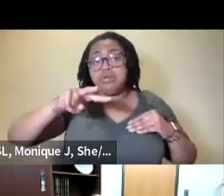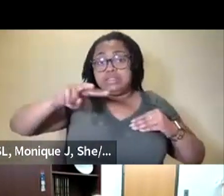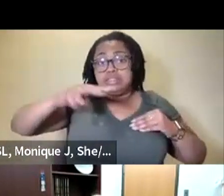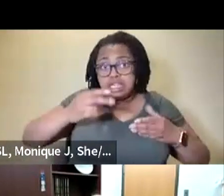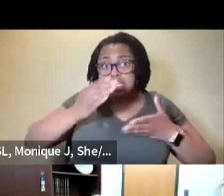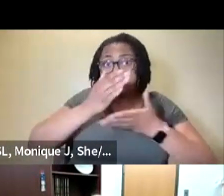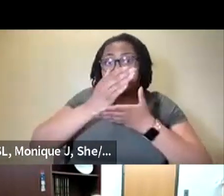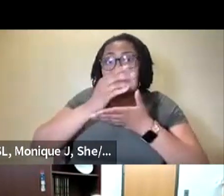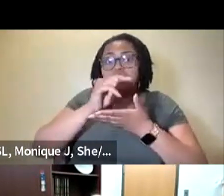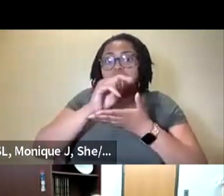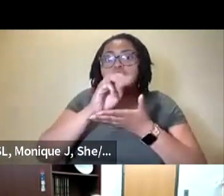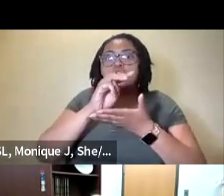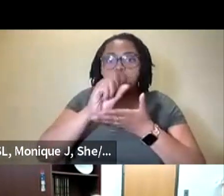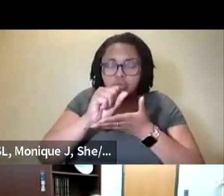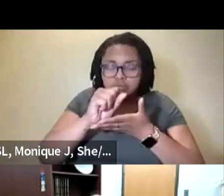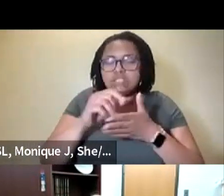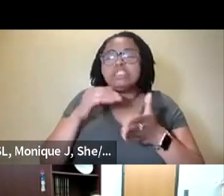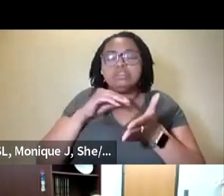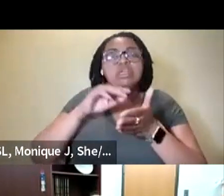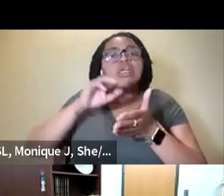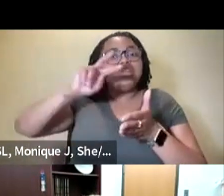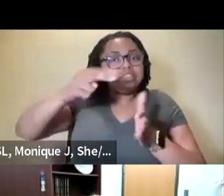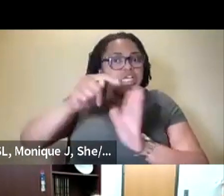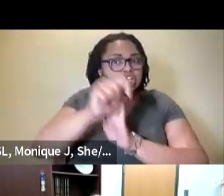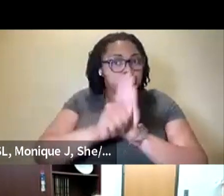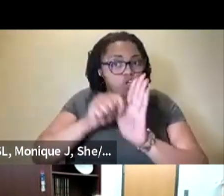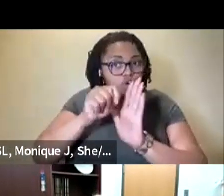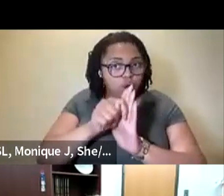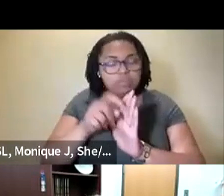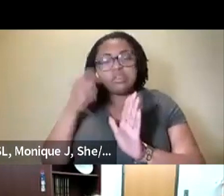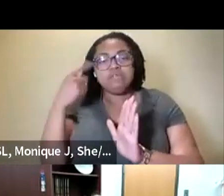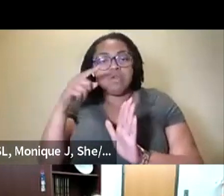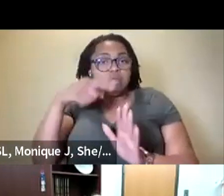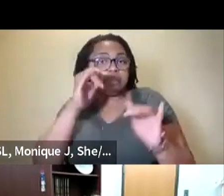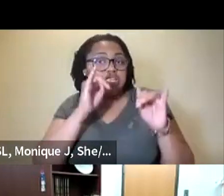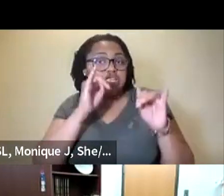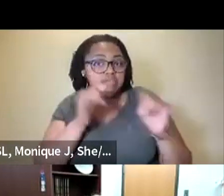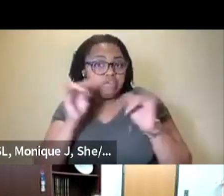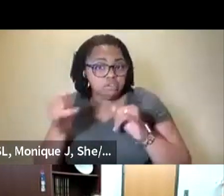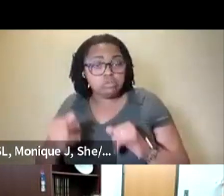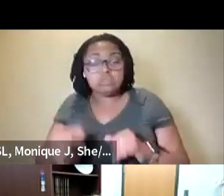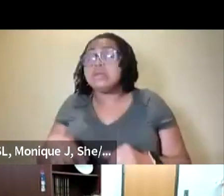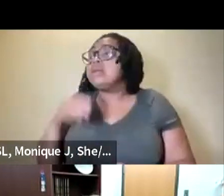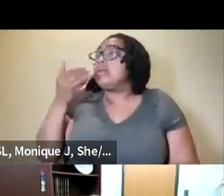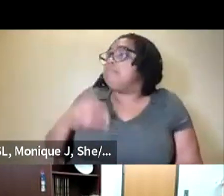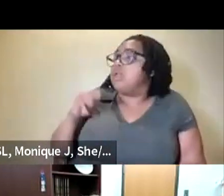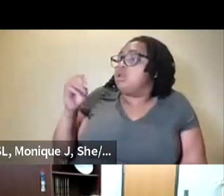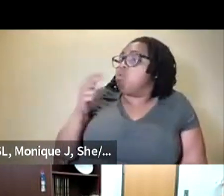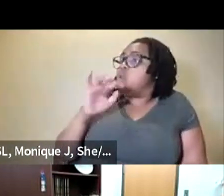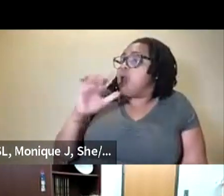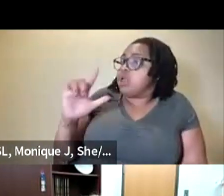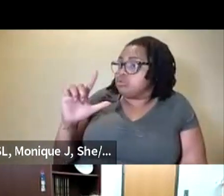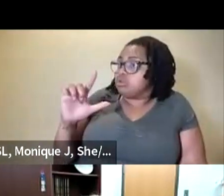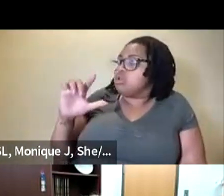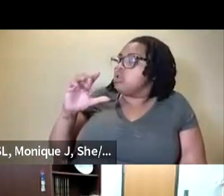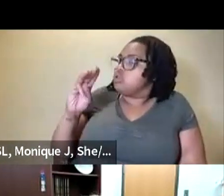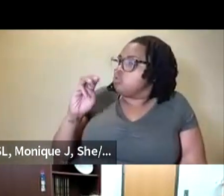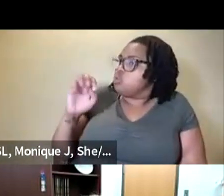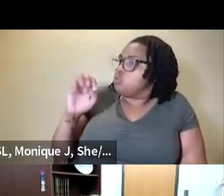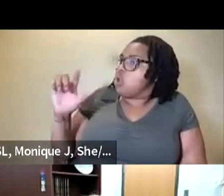second? This is Welch. I'll second it. Thank you, Welch. And I will launch the poll